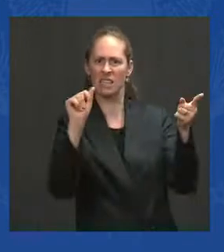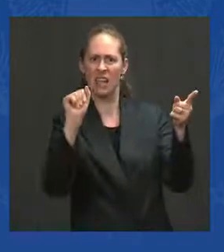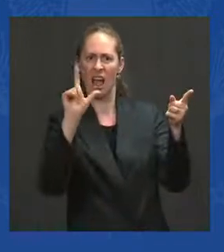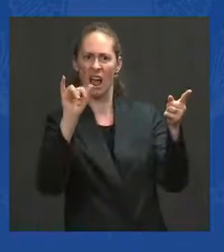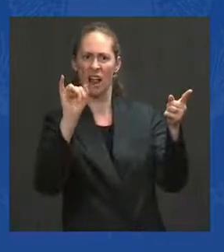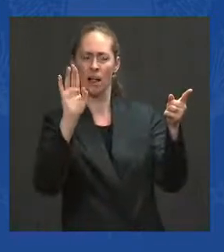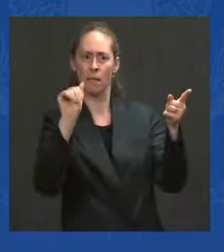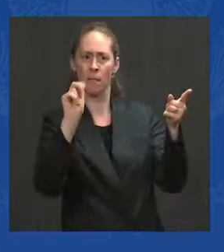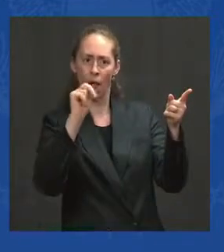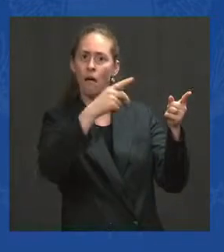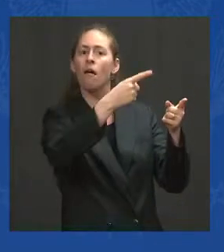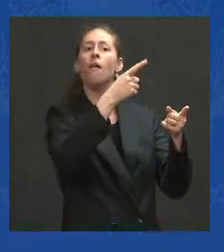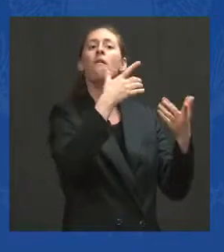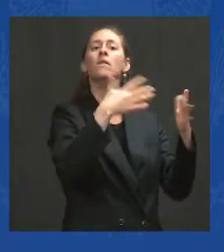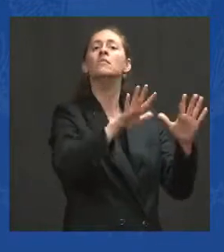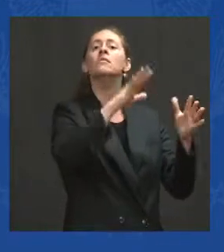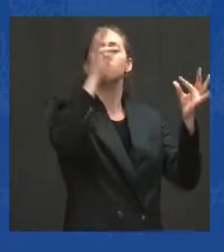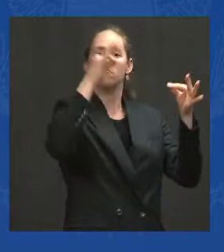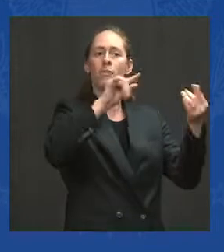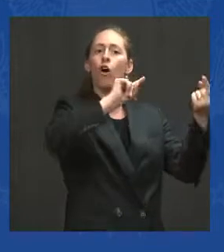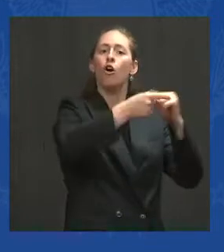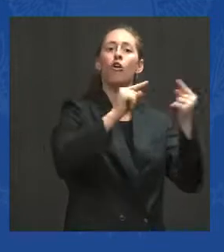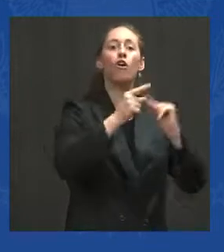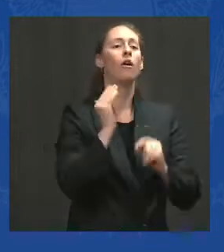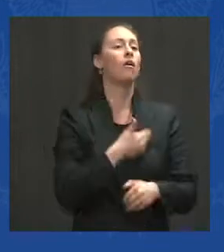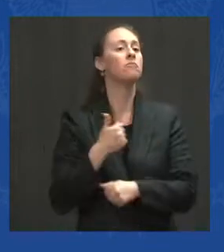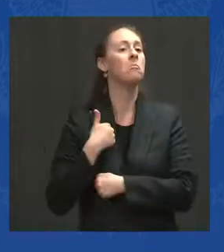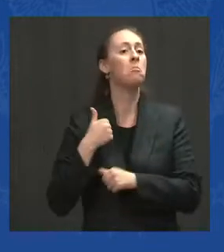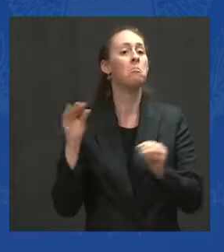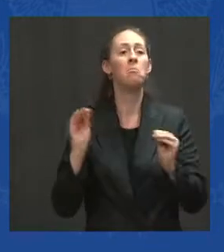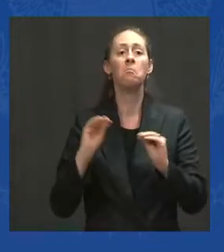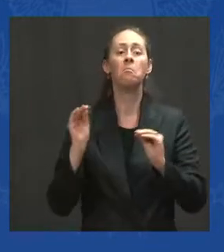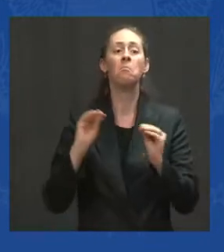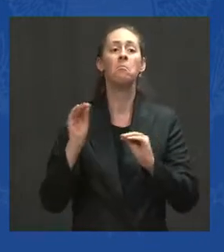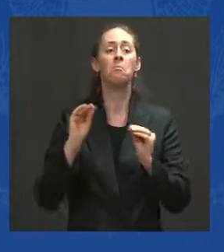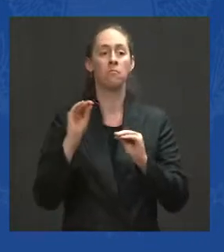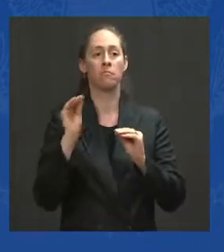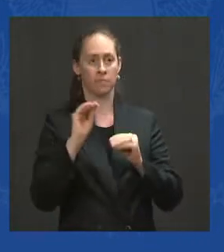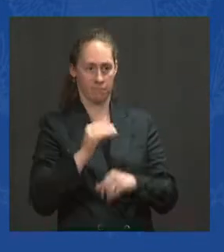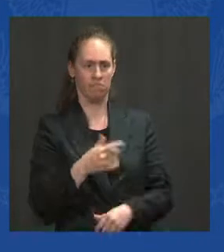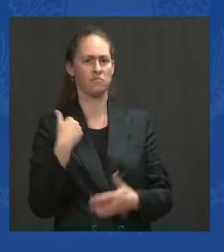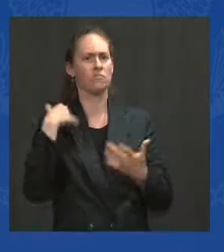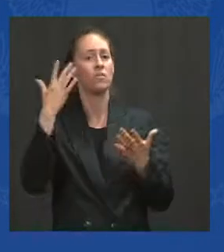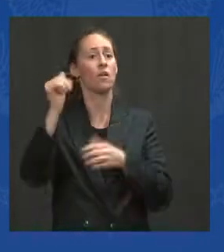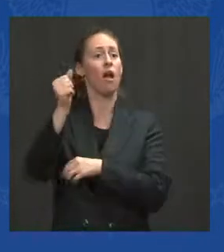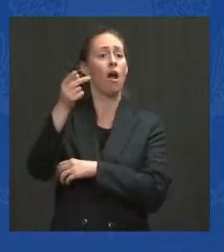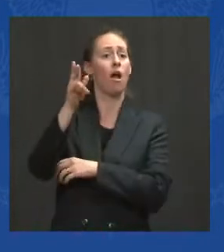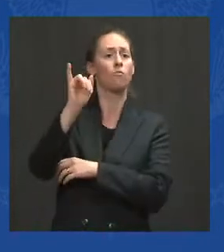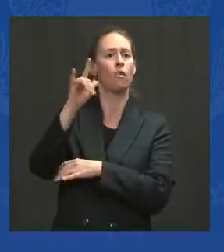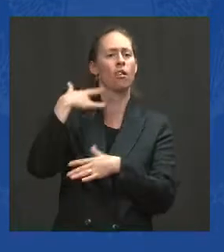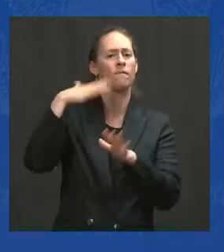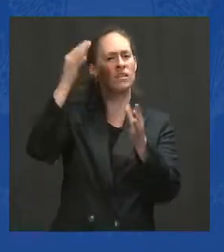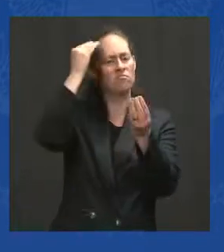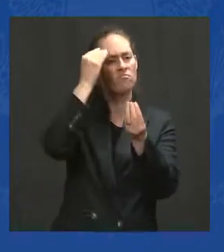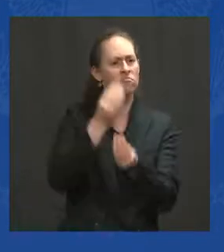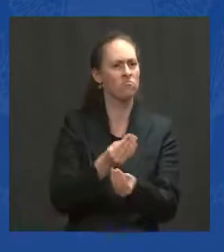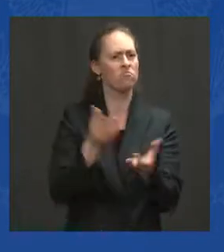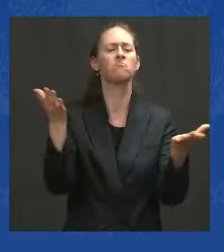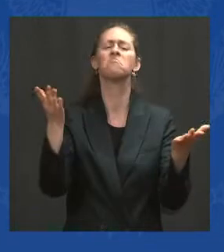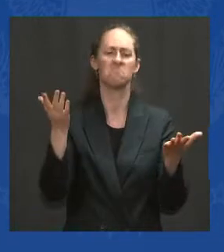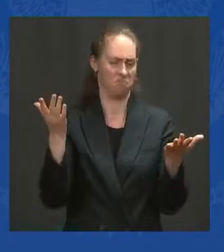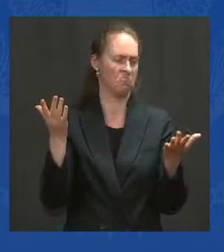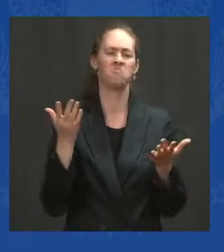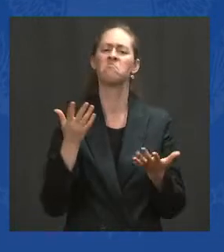forces. If in April, I had instead announced that the United States was going back on that agreement made by the